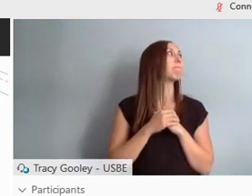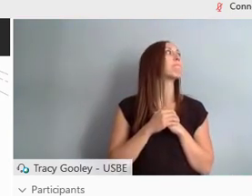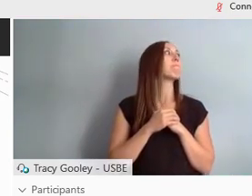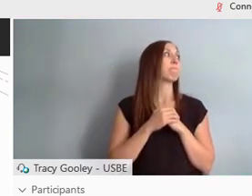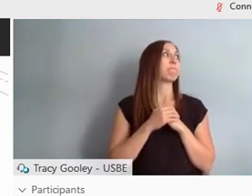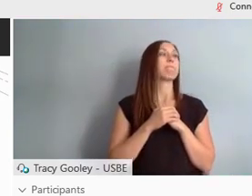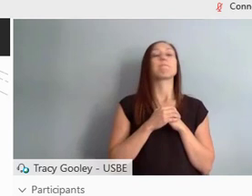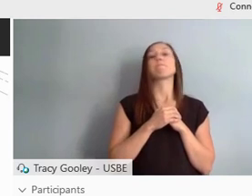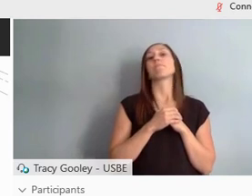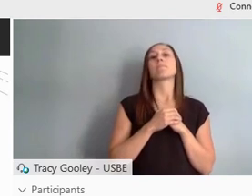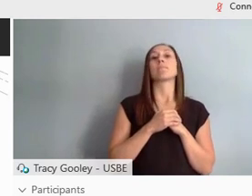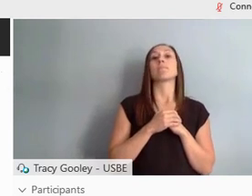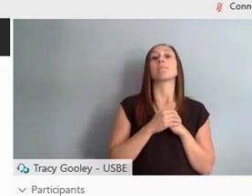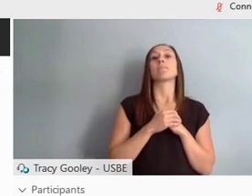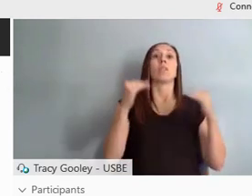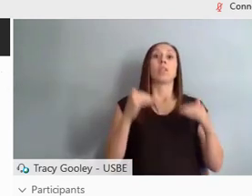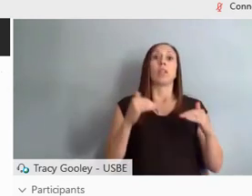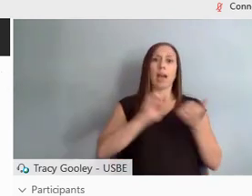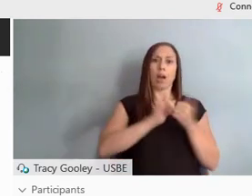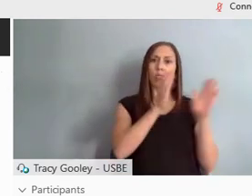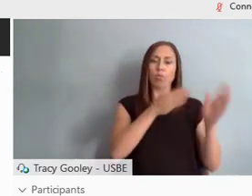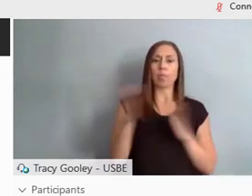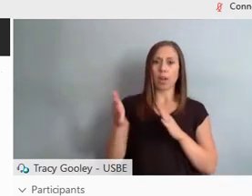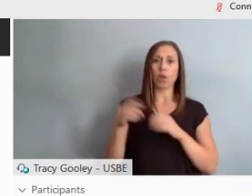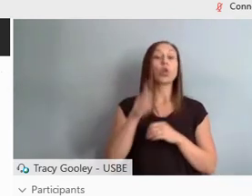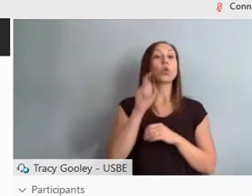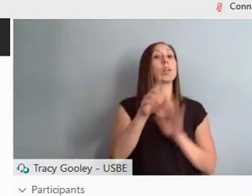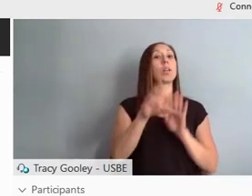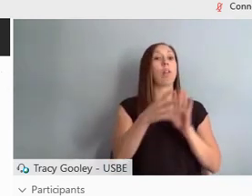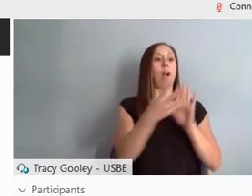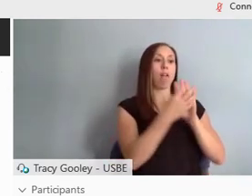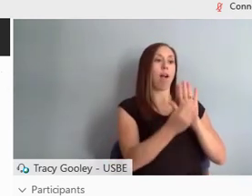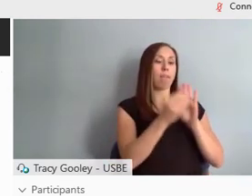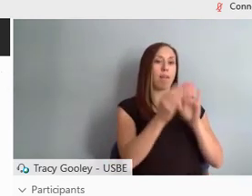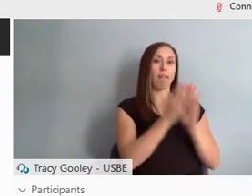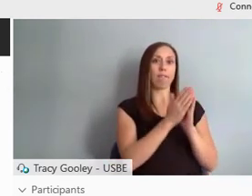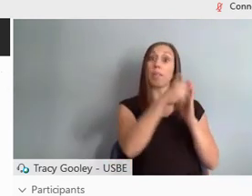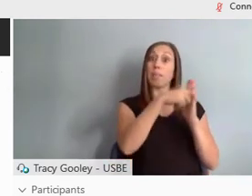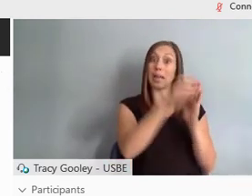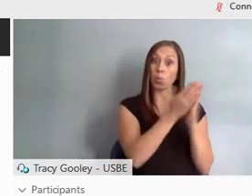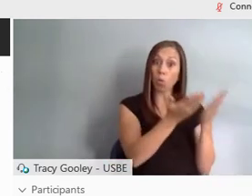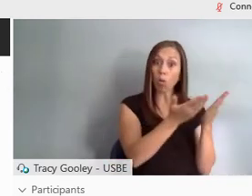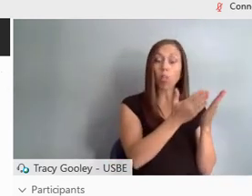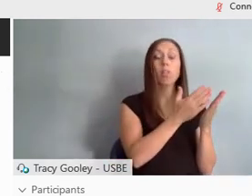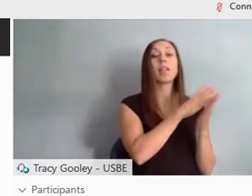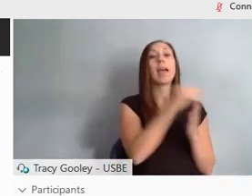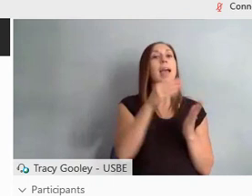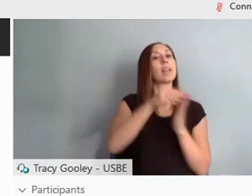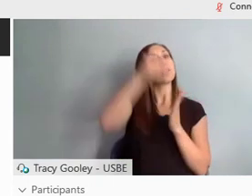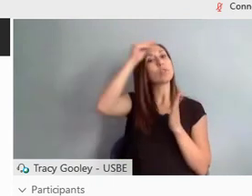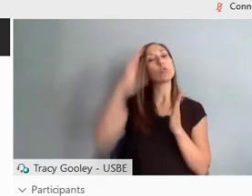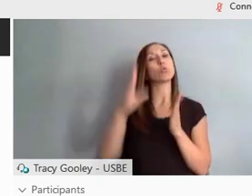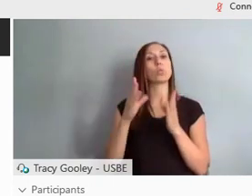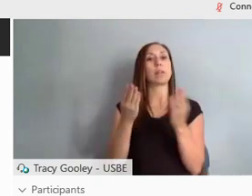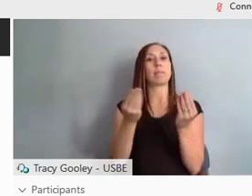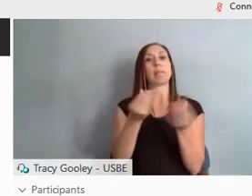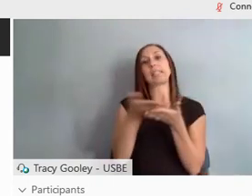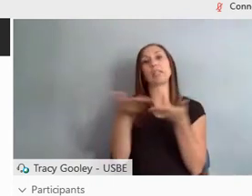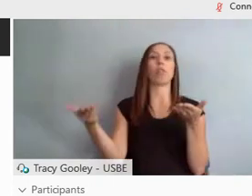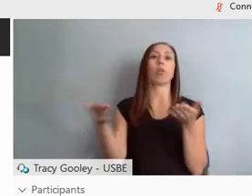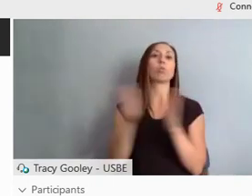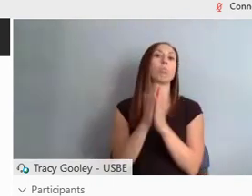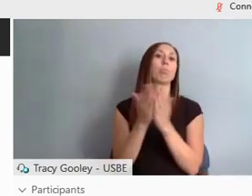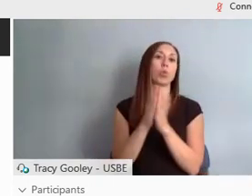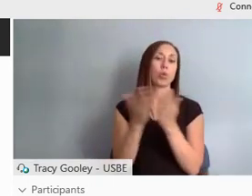Okay, so to prepare for the assessment, you'll need a copy of the test administration manual and a copy of the student materials booklet. So